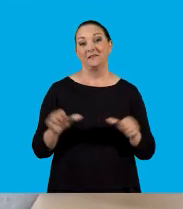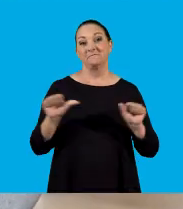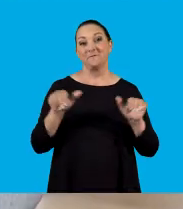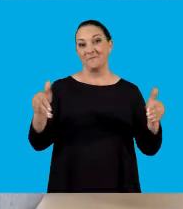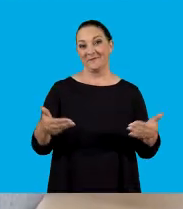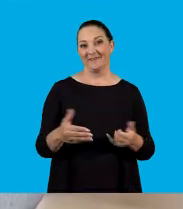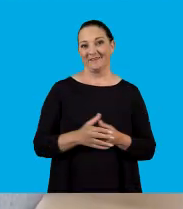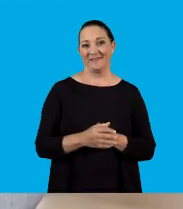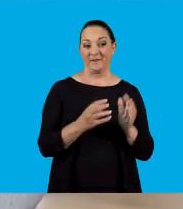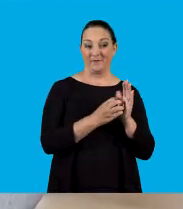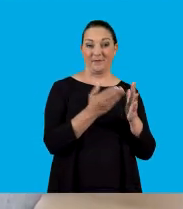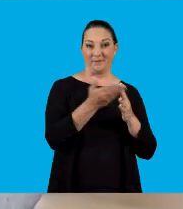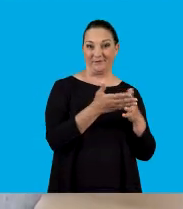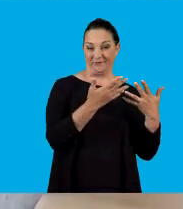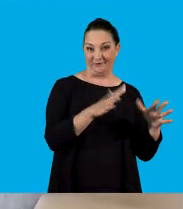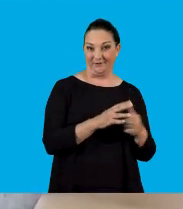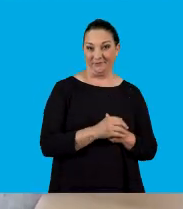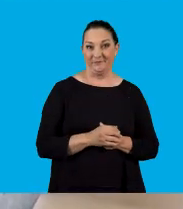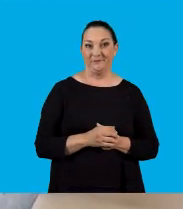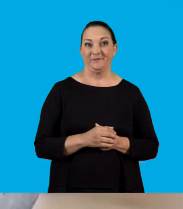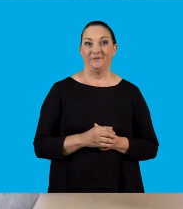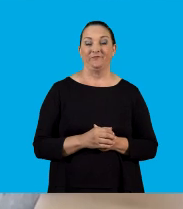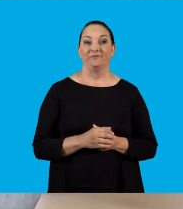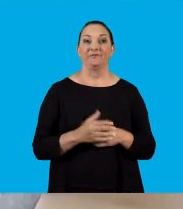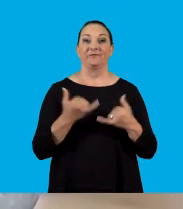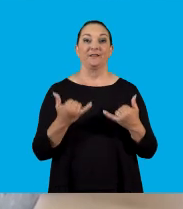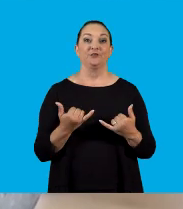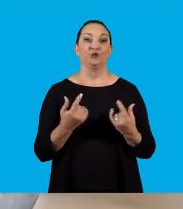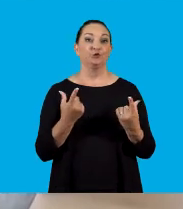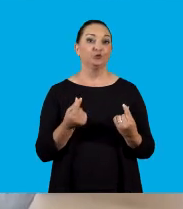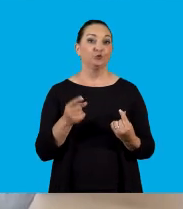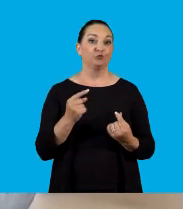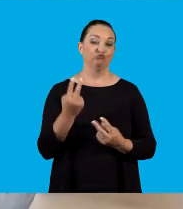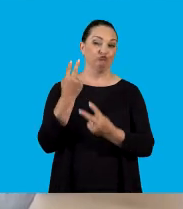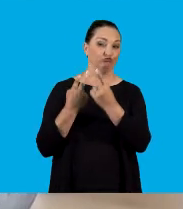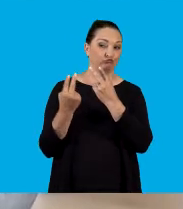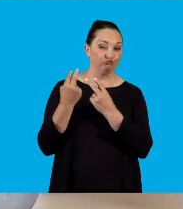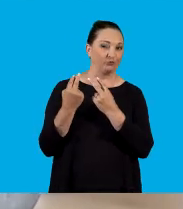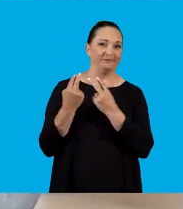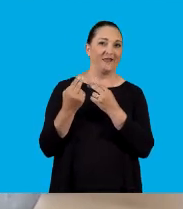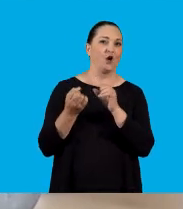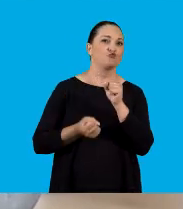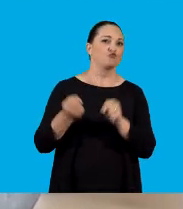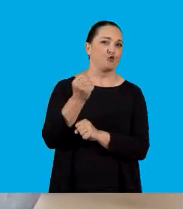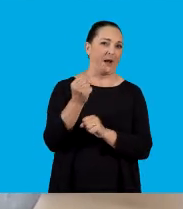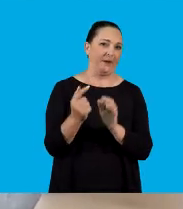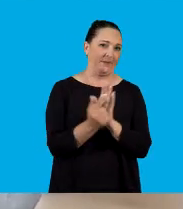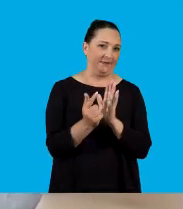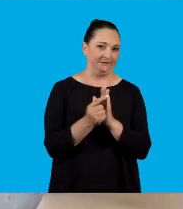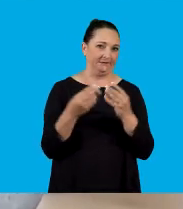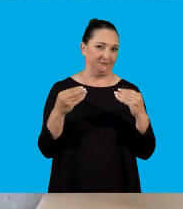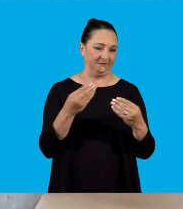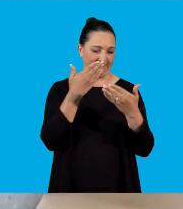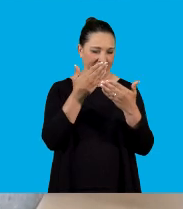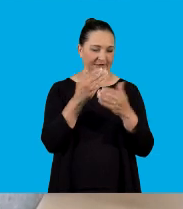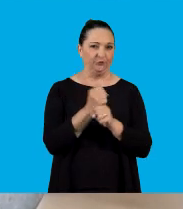Welcome back from an ad break. We are going to do a recap, or we are wrapping up actually our business studies grade